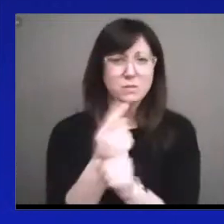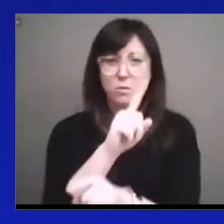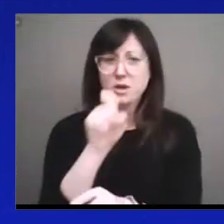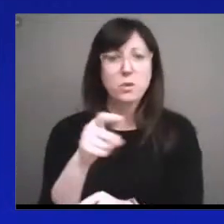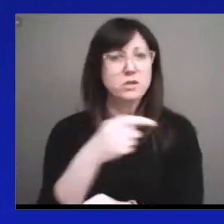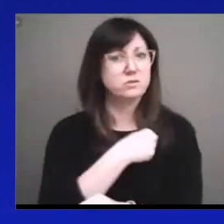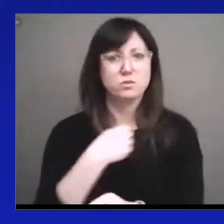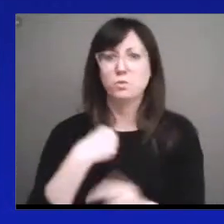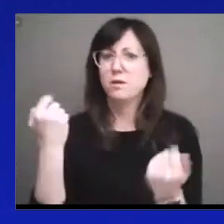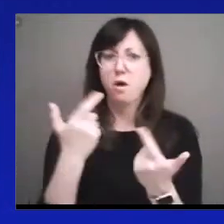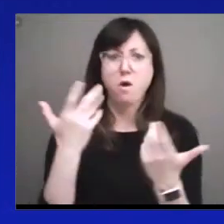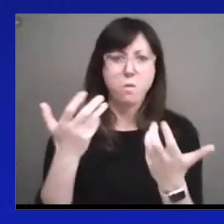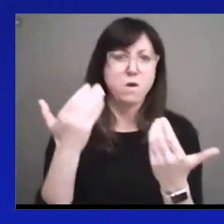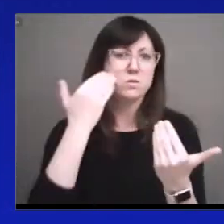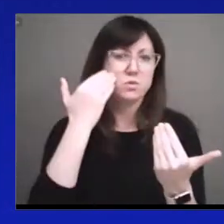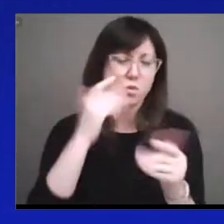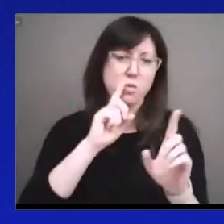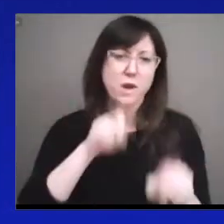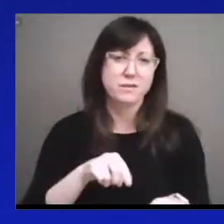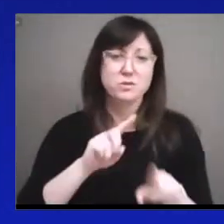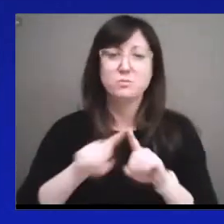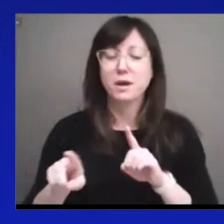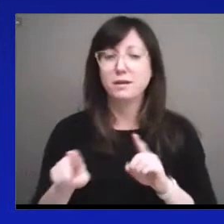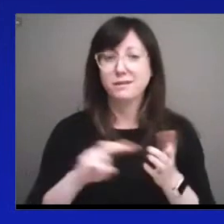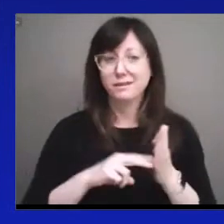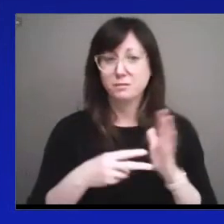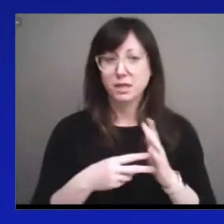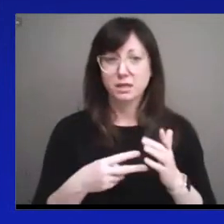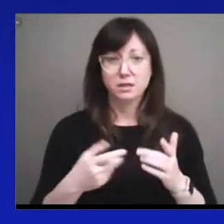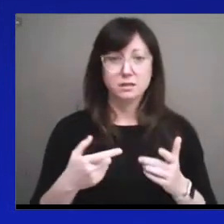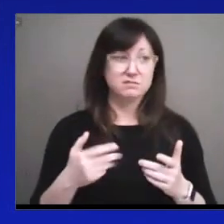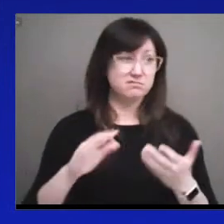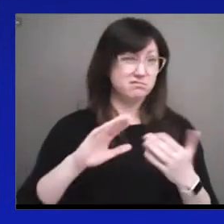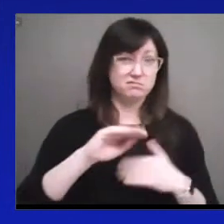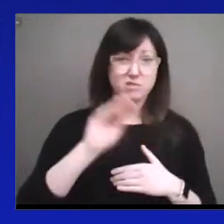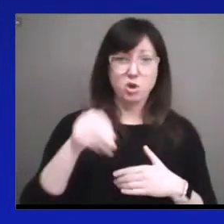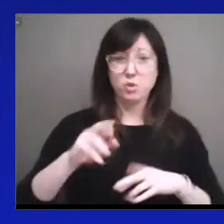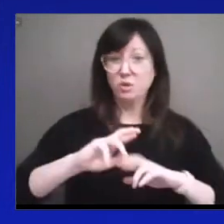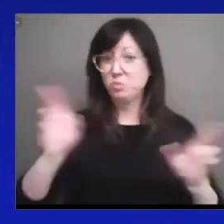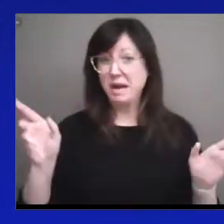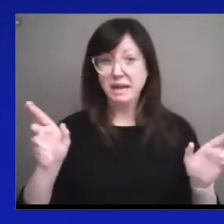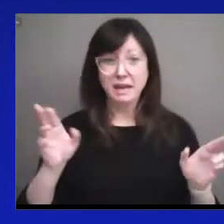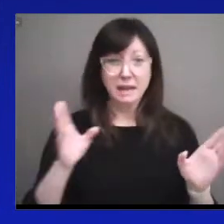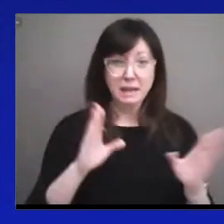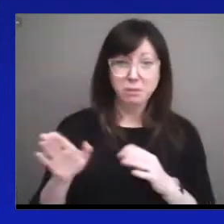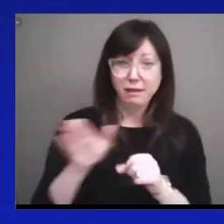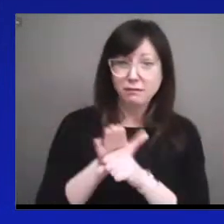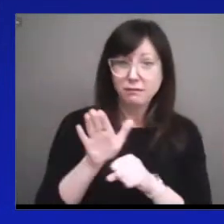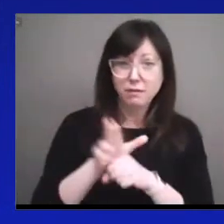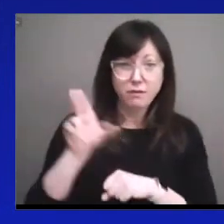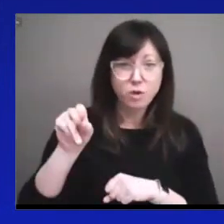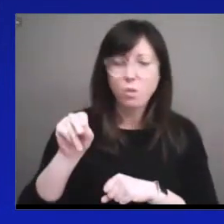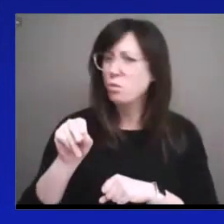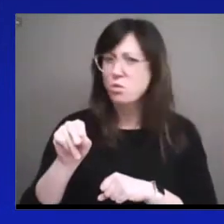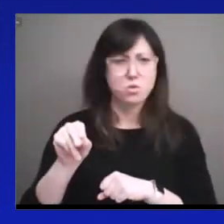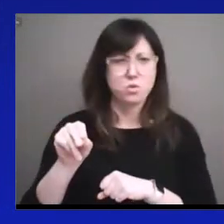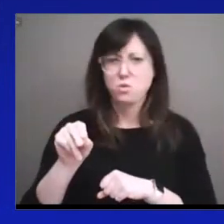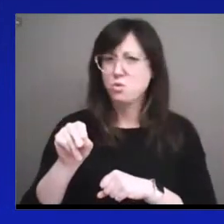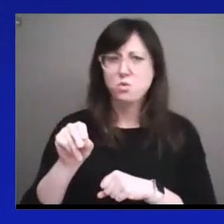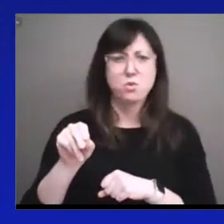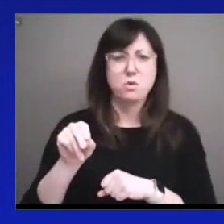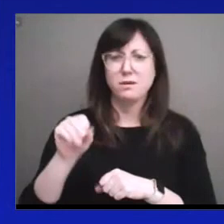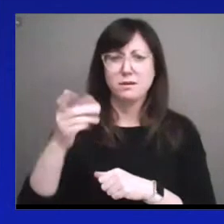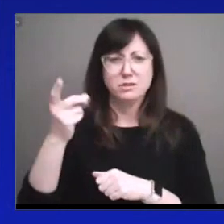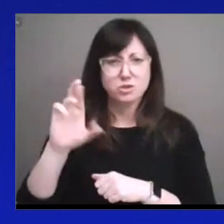there. It really is. It's not a question of not being ready as a city. Like we've said, Dr. Etches, the hospital teams, the